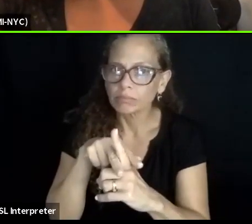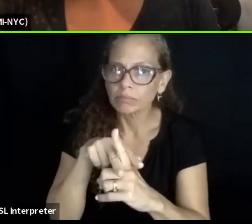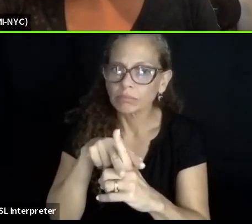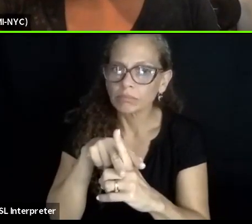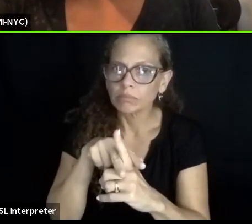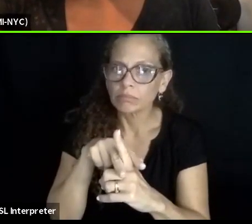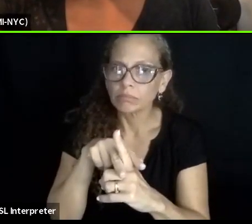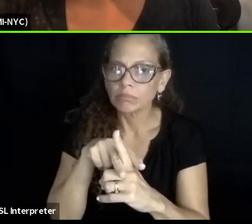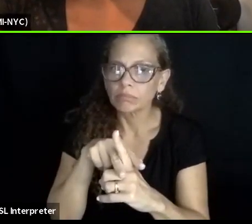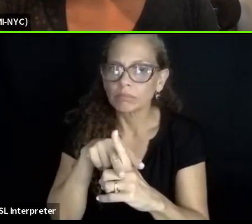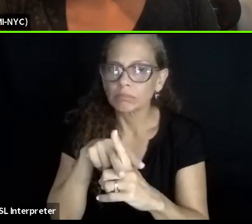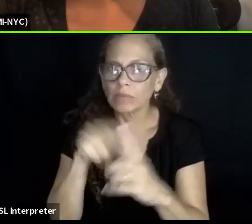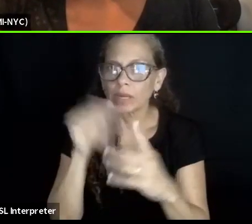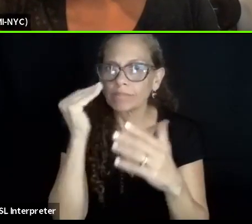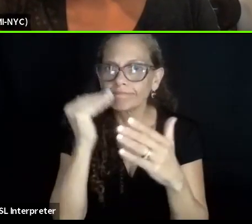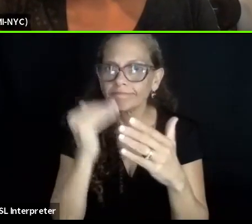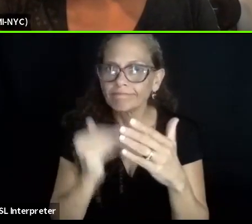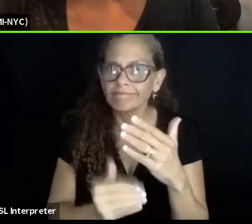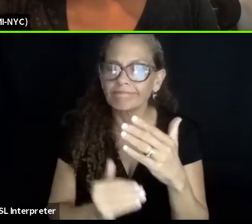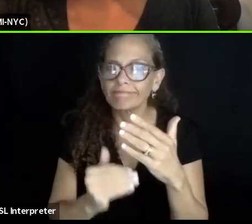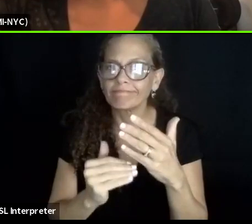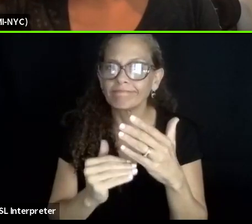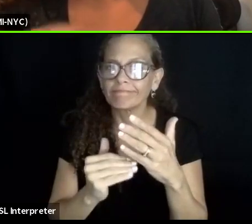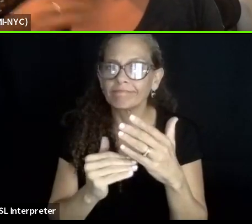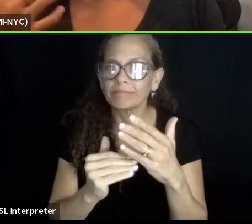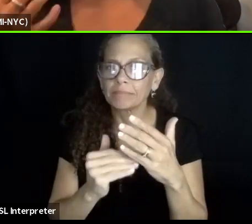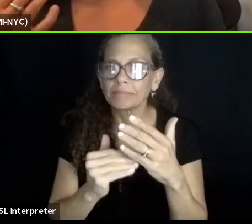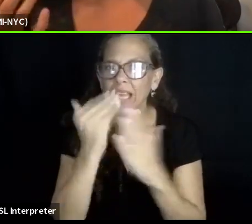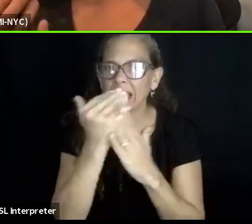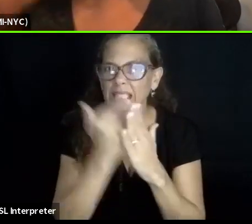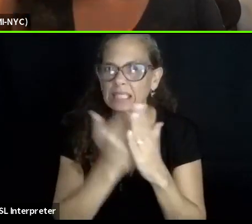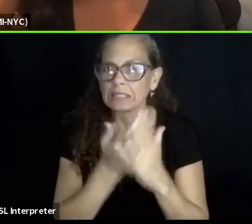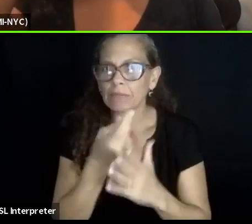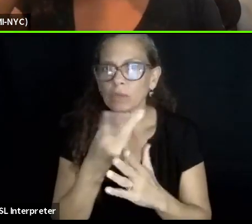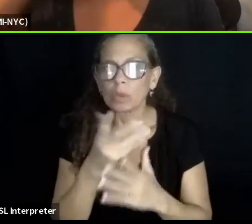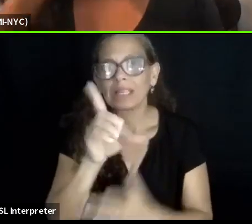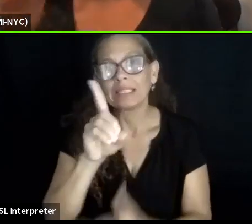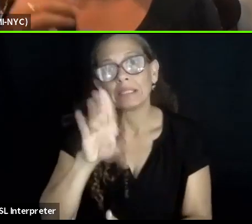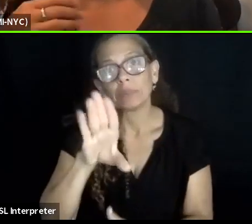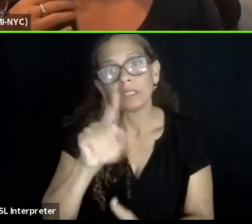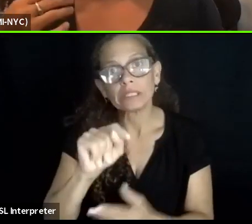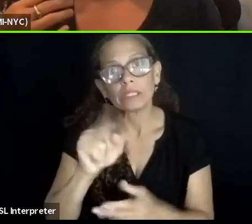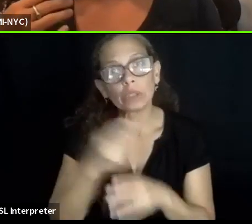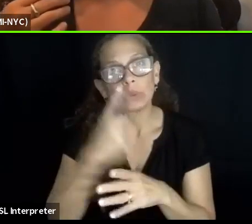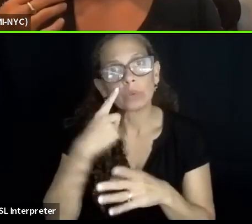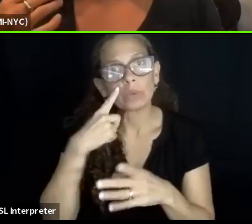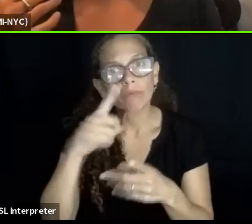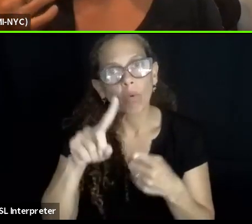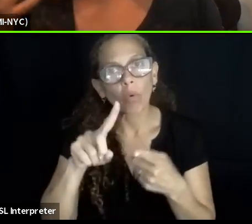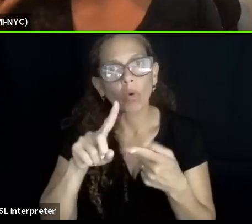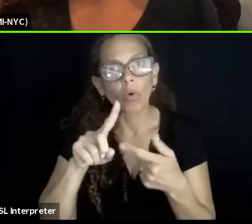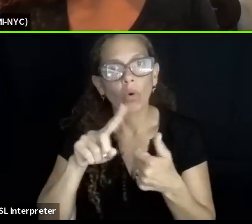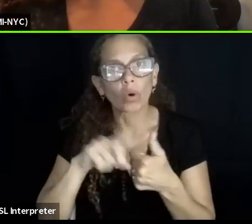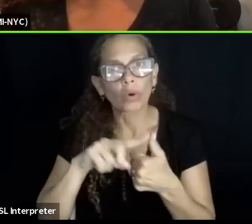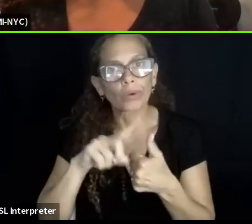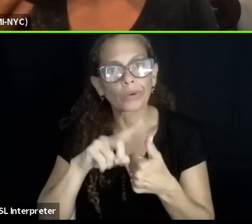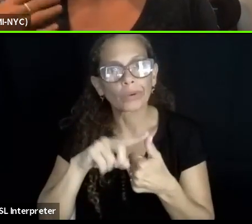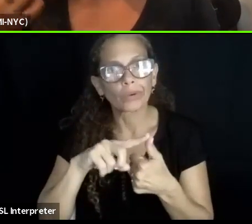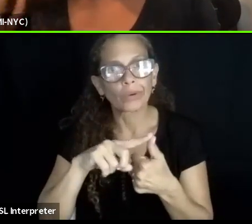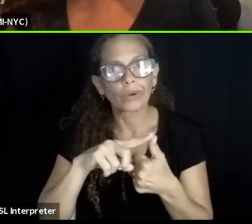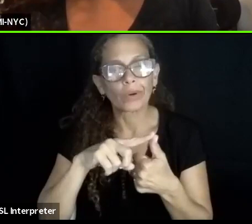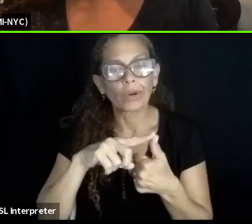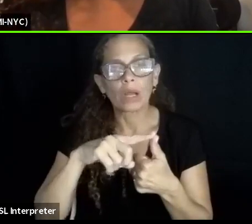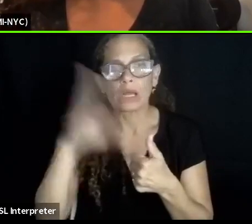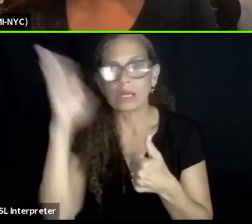So I'll go through a couple of those. Can DBT be used for schizophrenia